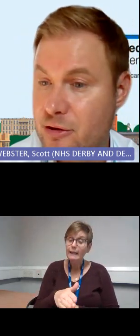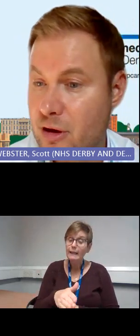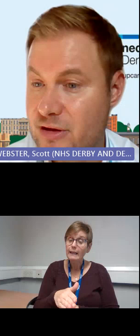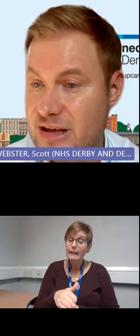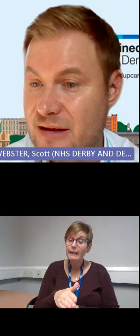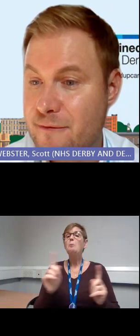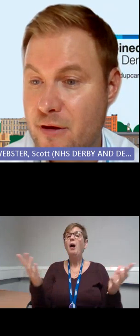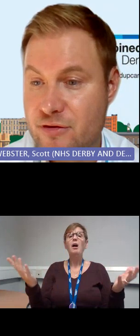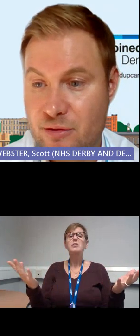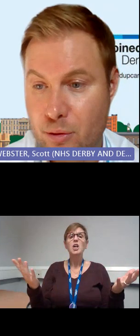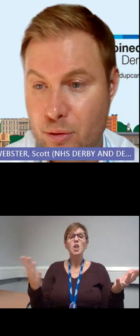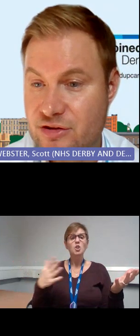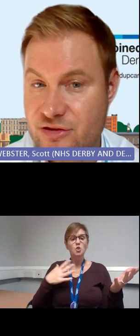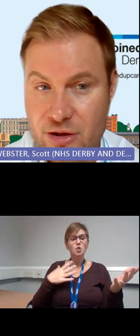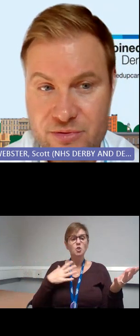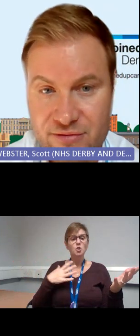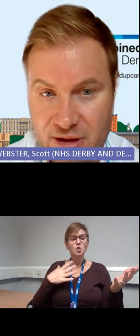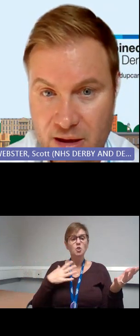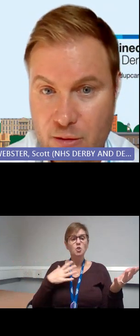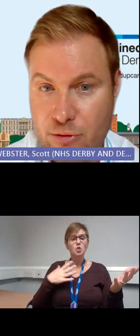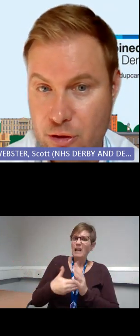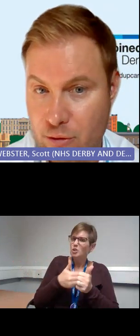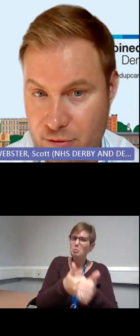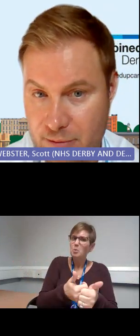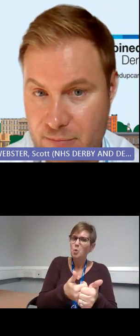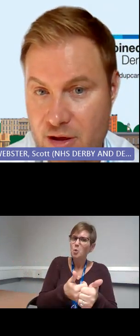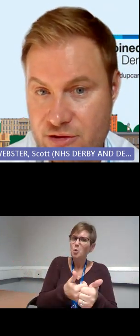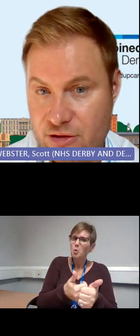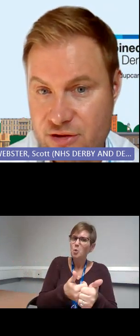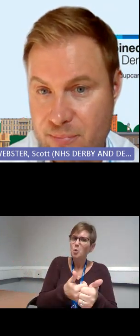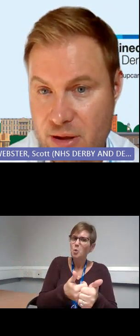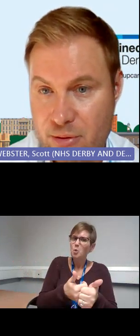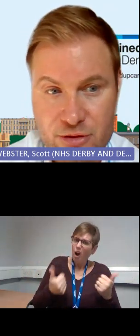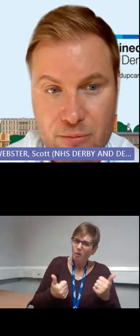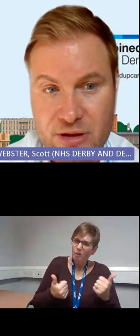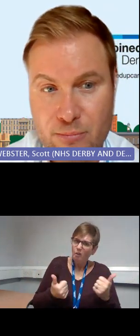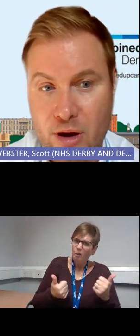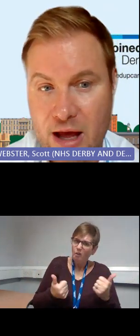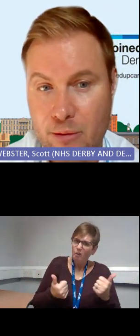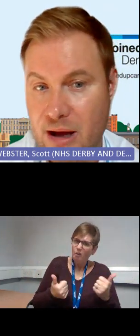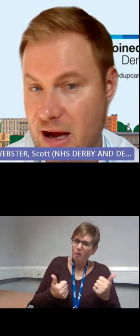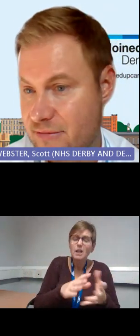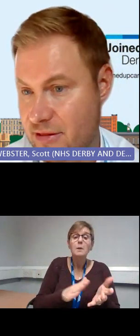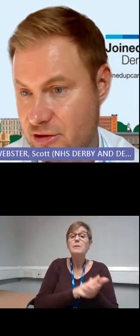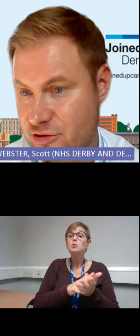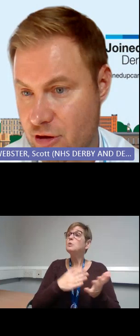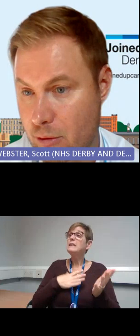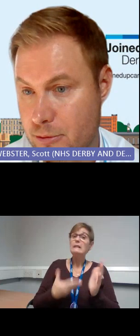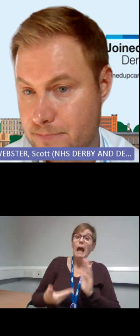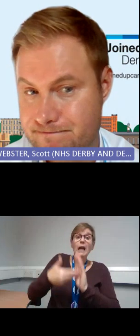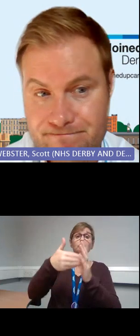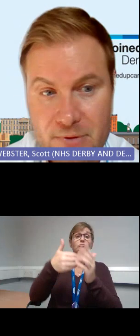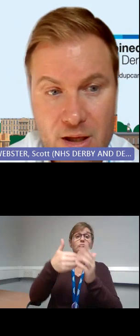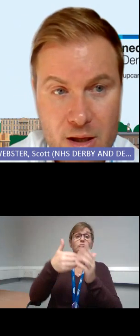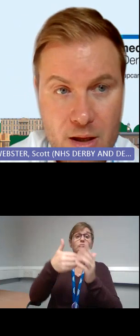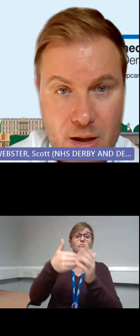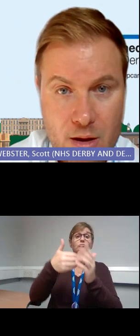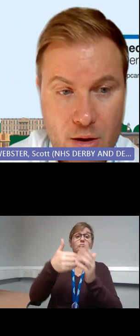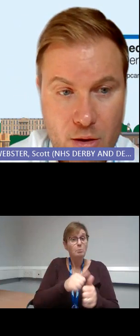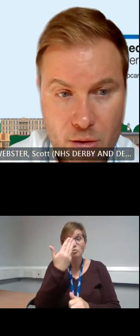but they do not need any further support in terms of their recovery. So this is for people who don't need more help after their stroke.